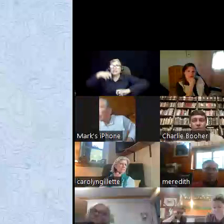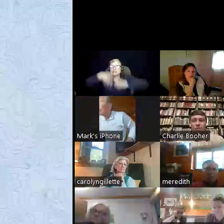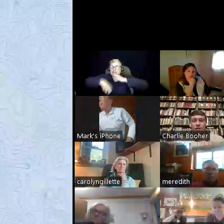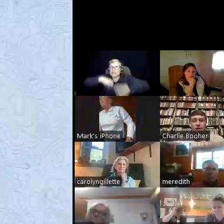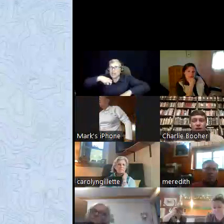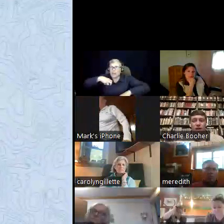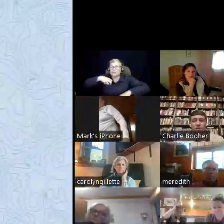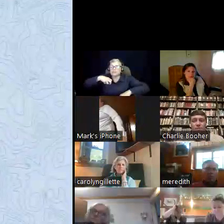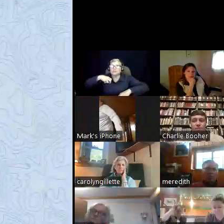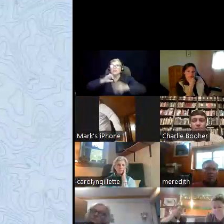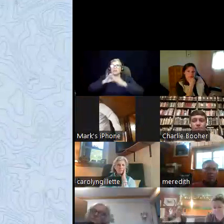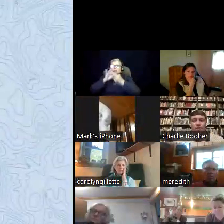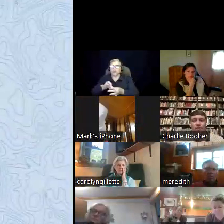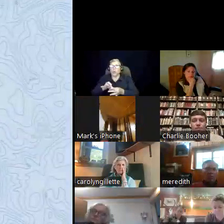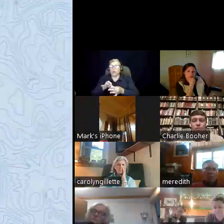towards